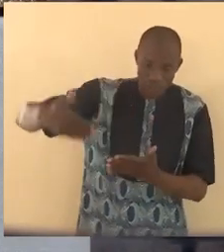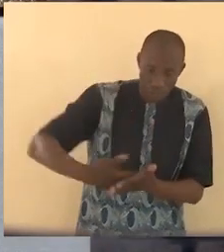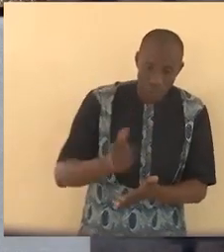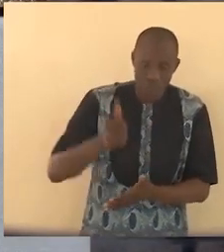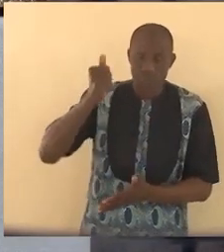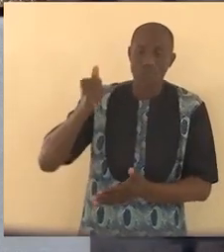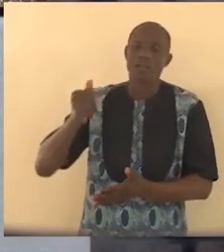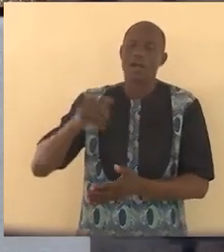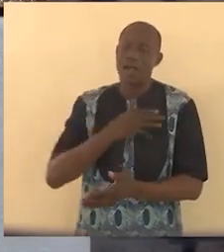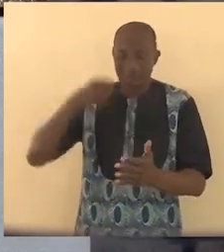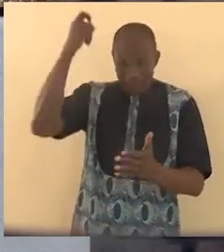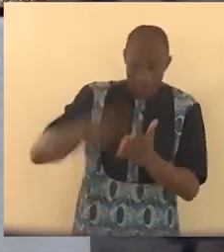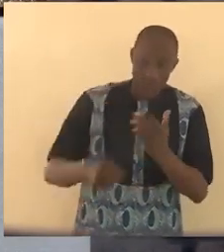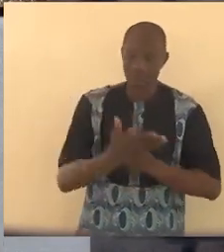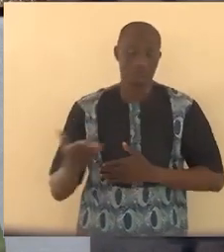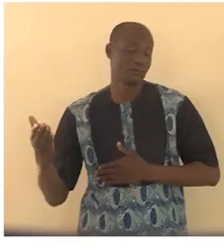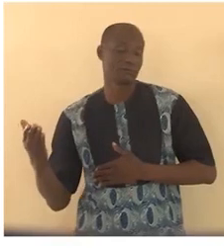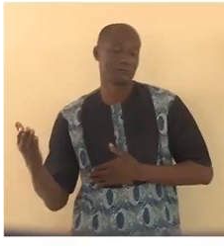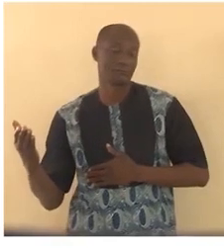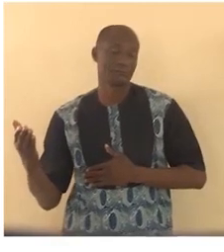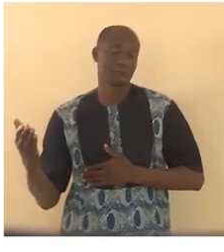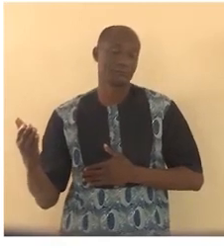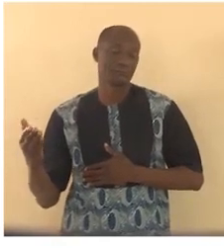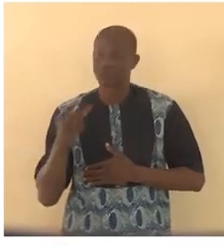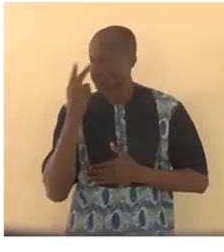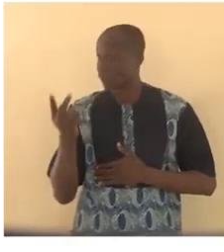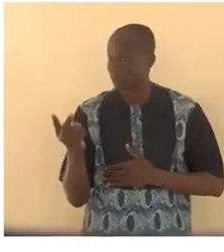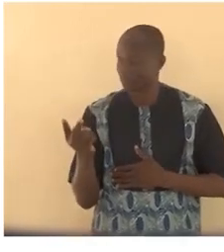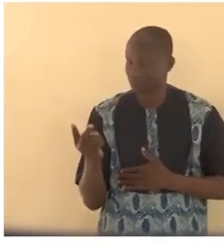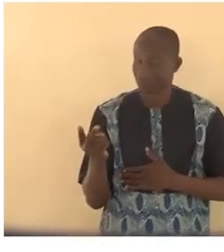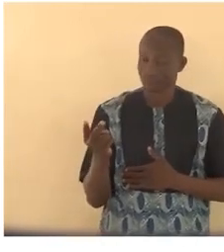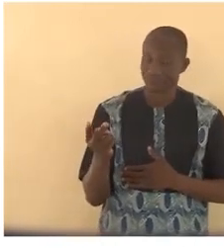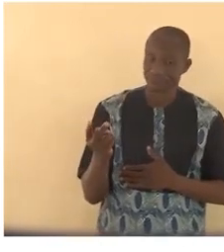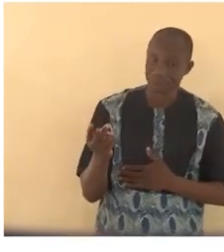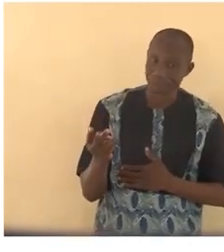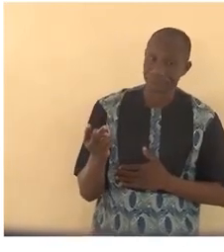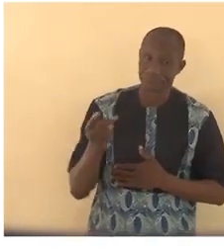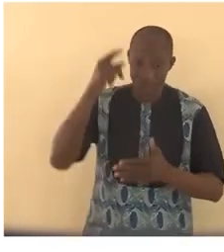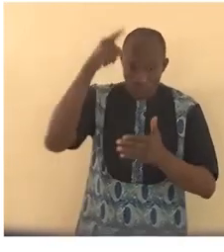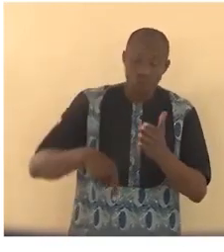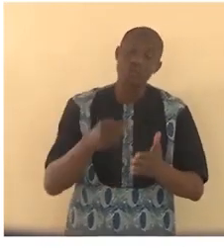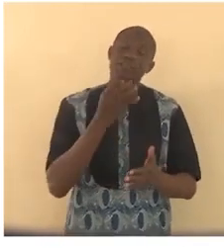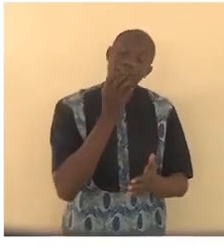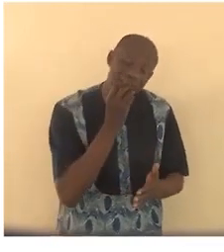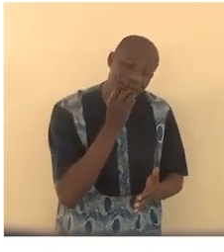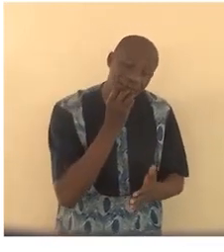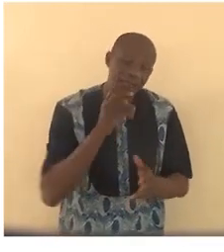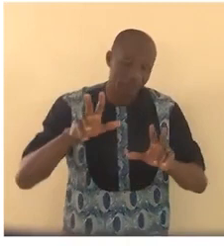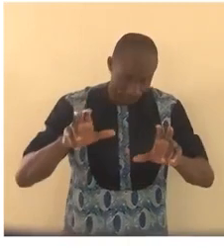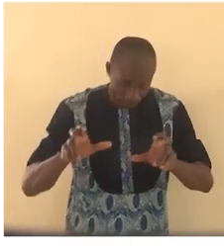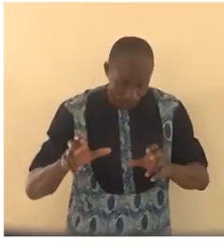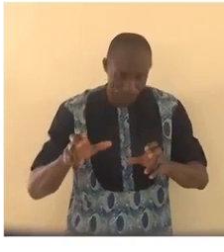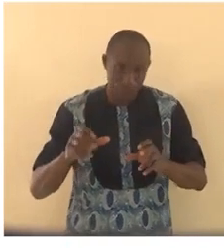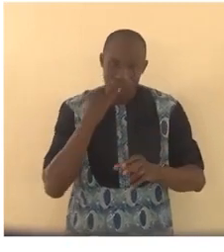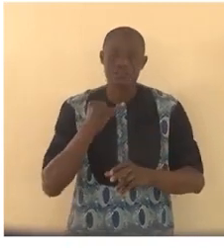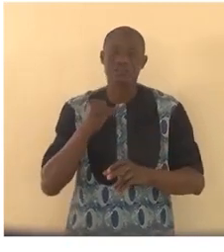newer and ever more expensive gadgets. You see, What greed, what avarice